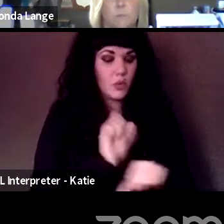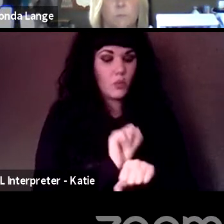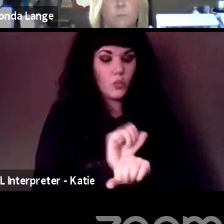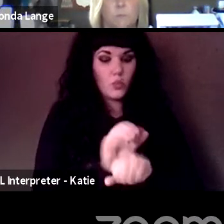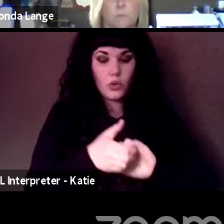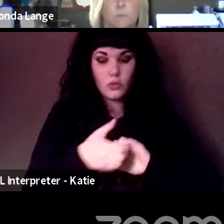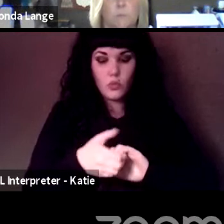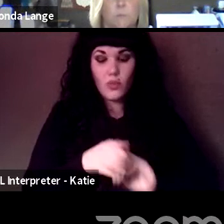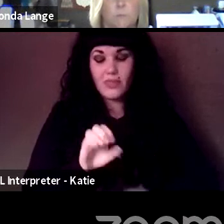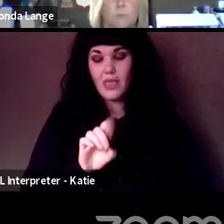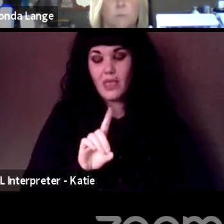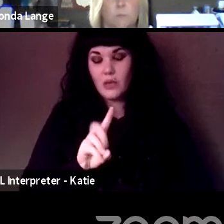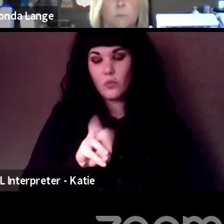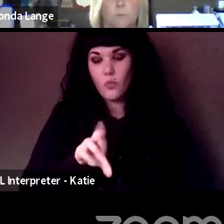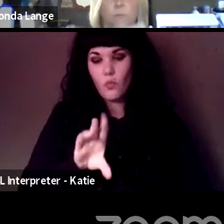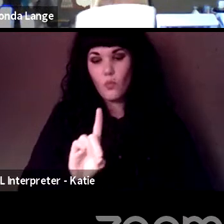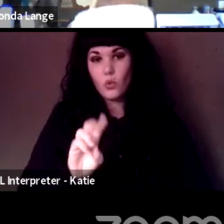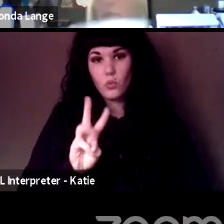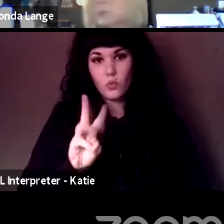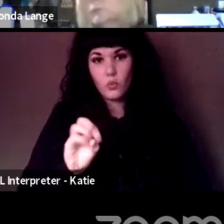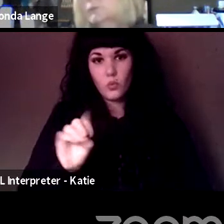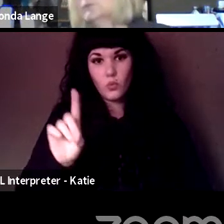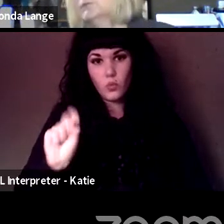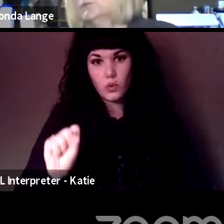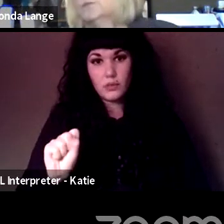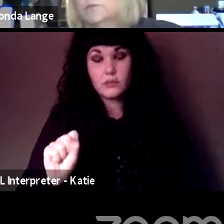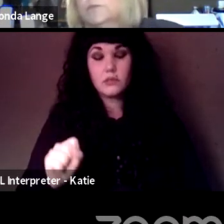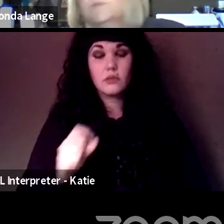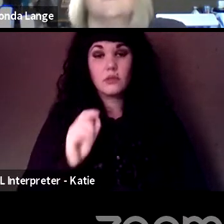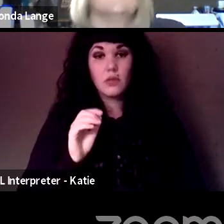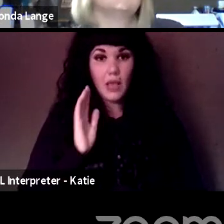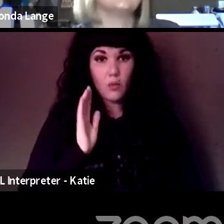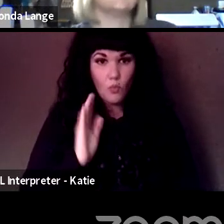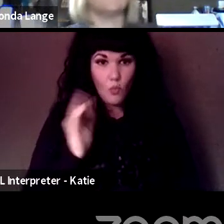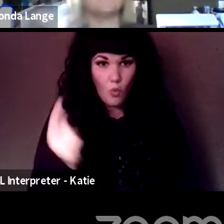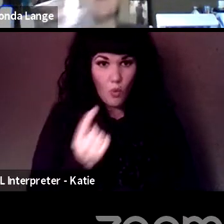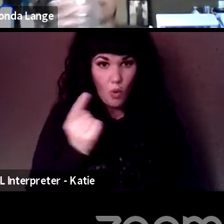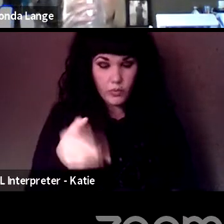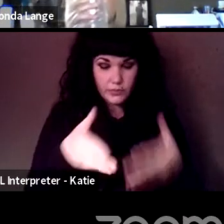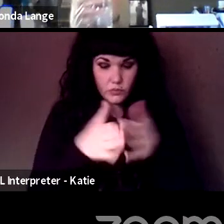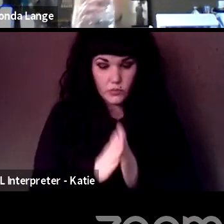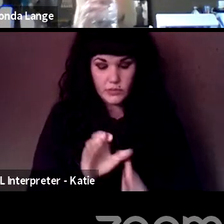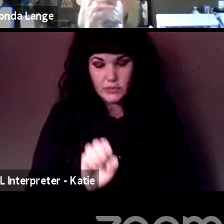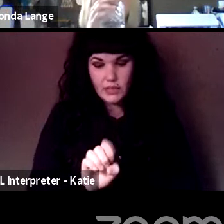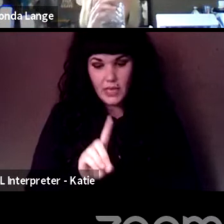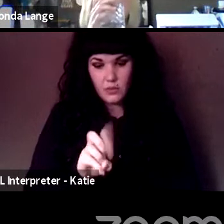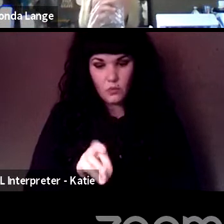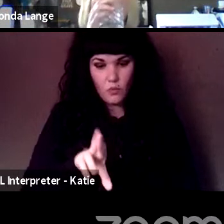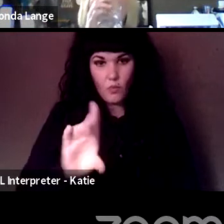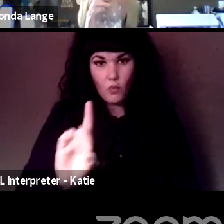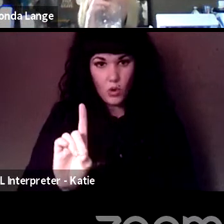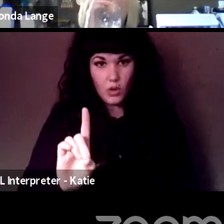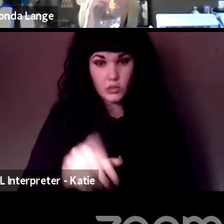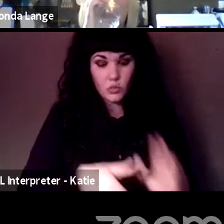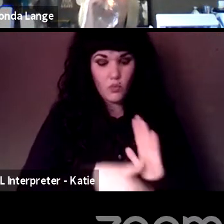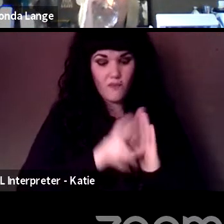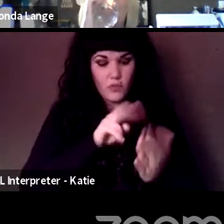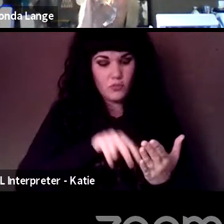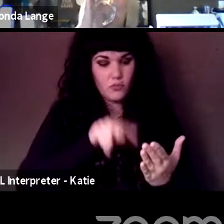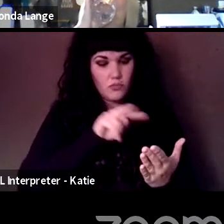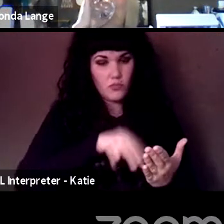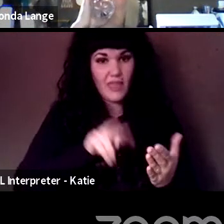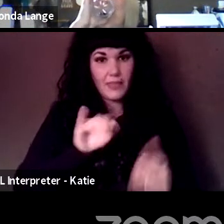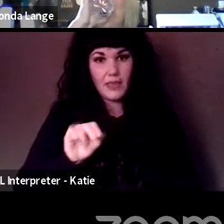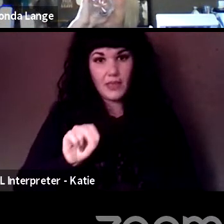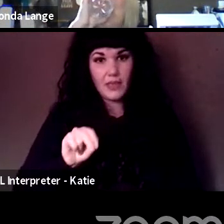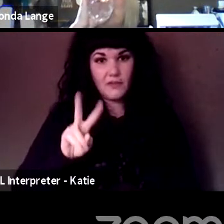Edward Woods, then I would always have Edward look at those invoices before I would approve them for payment. This